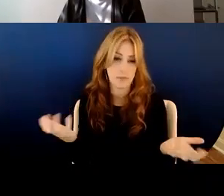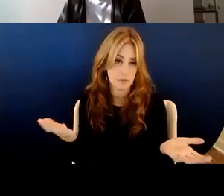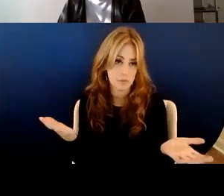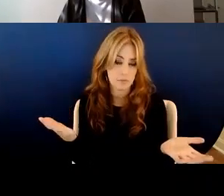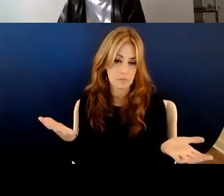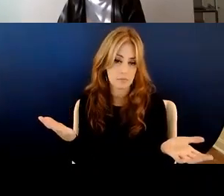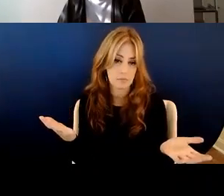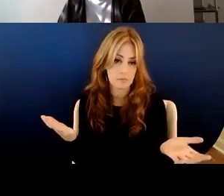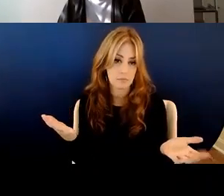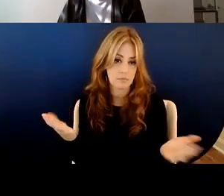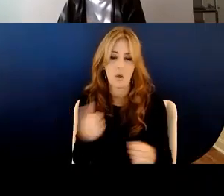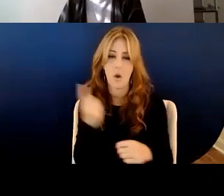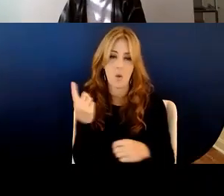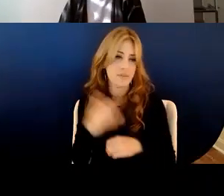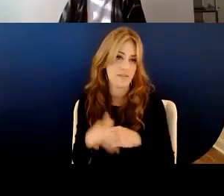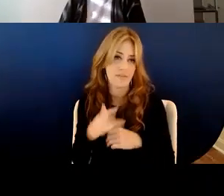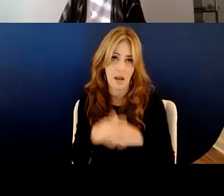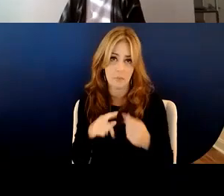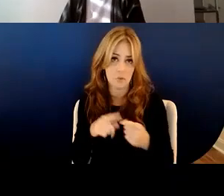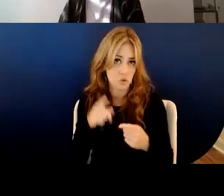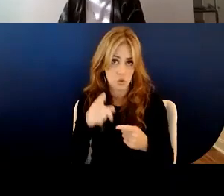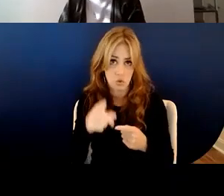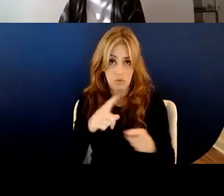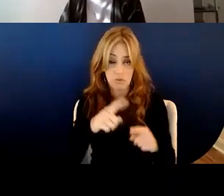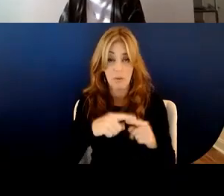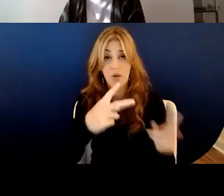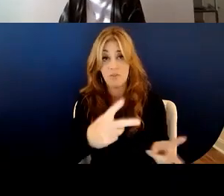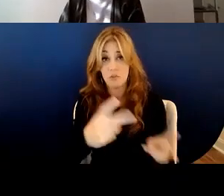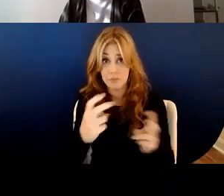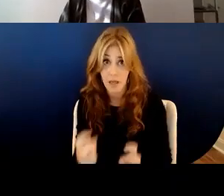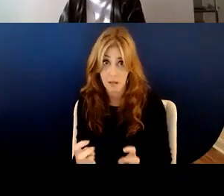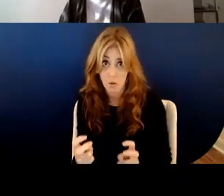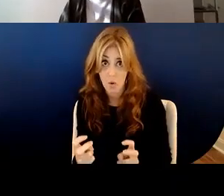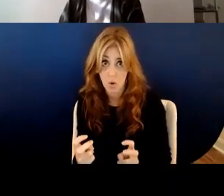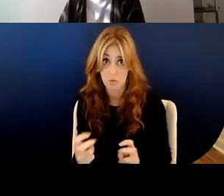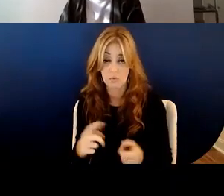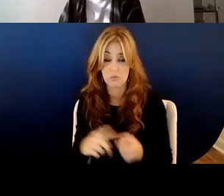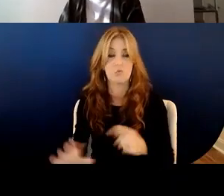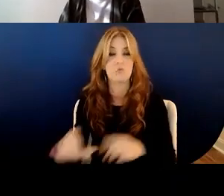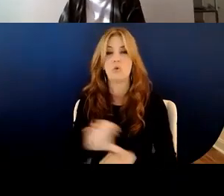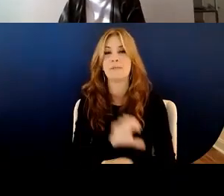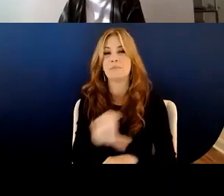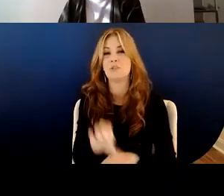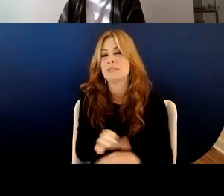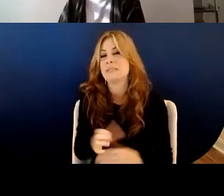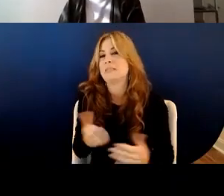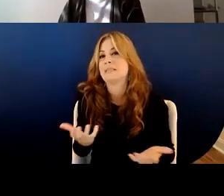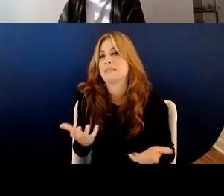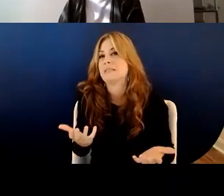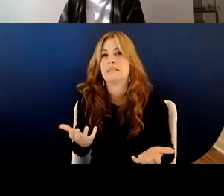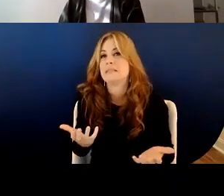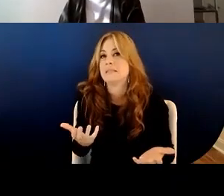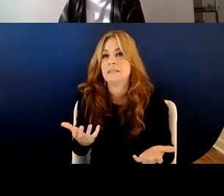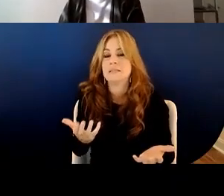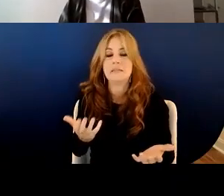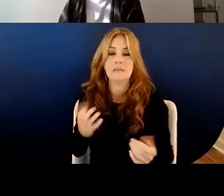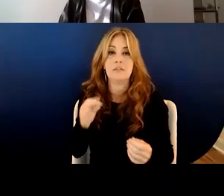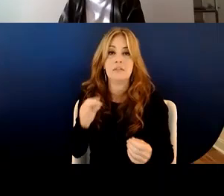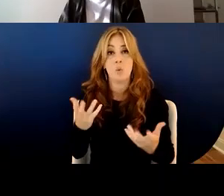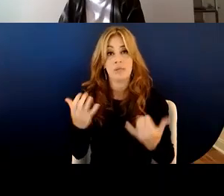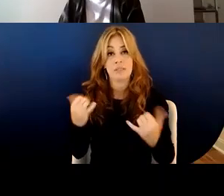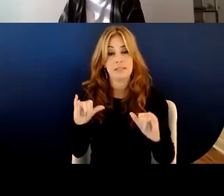it's always available to you, but downloading it is not really an option if you want it to still